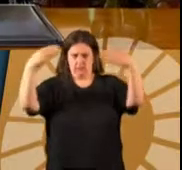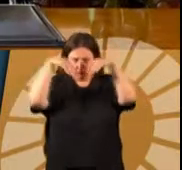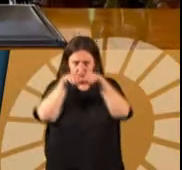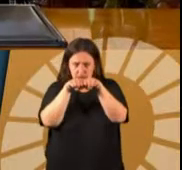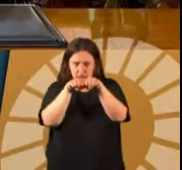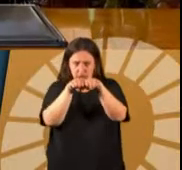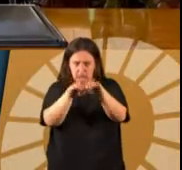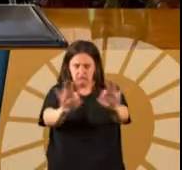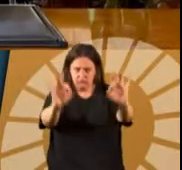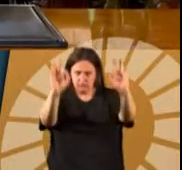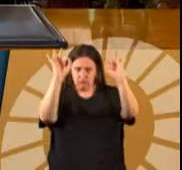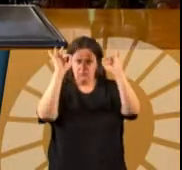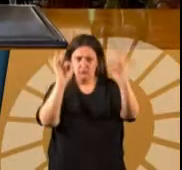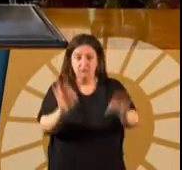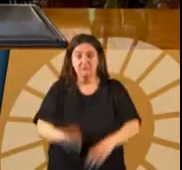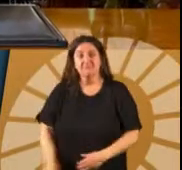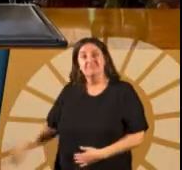equality.